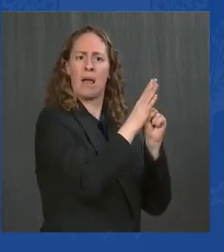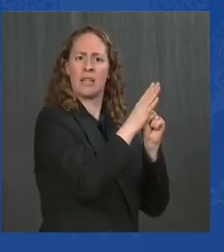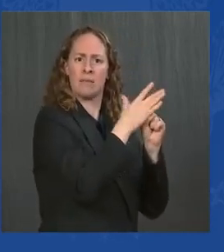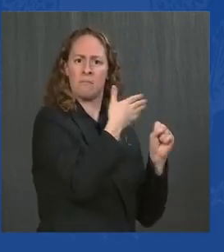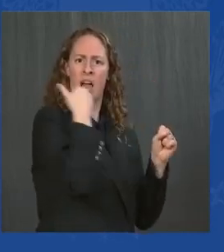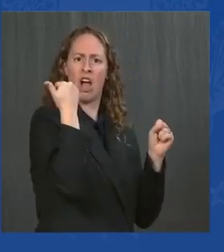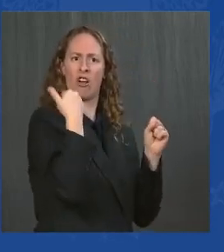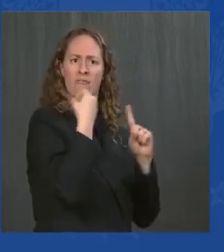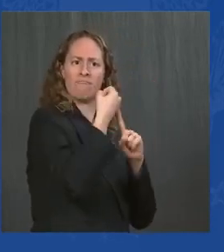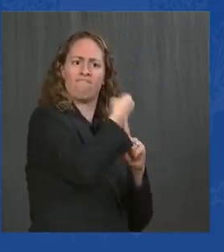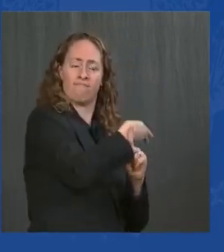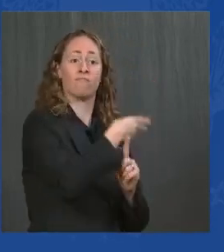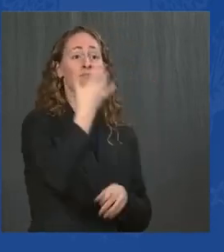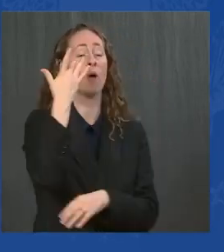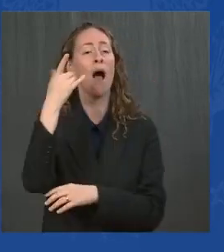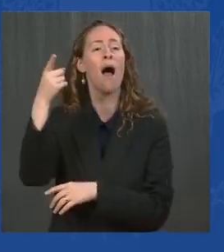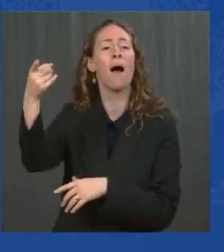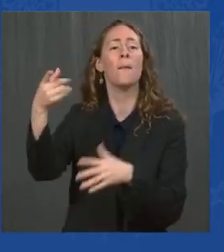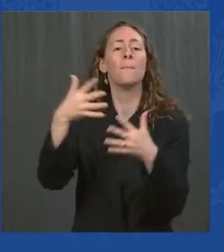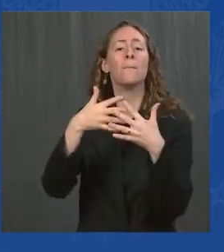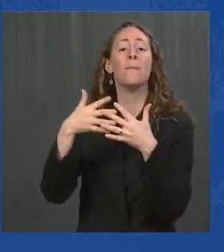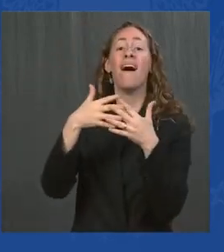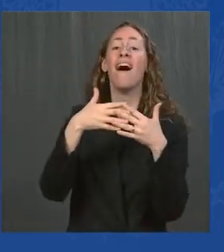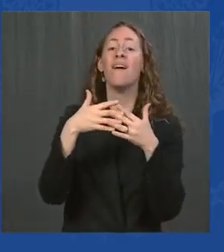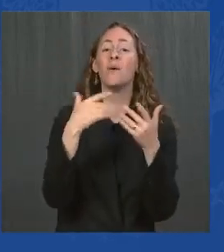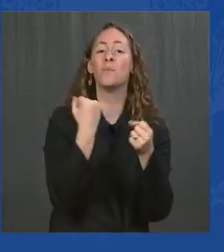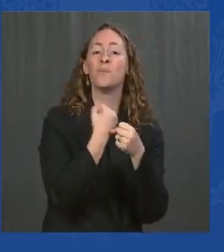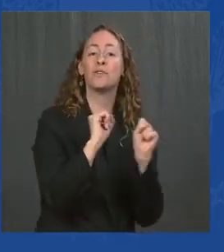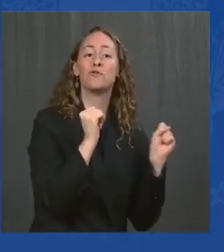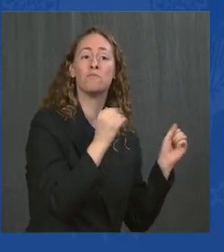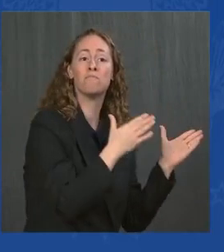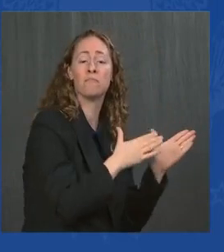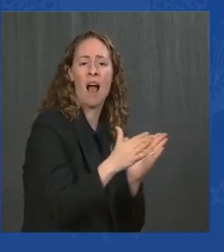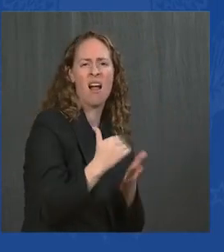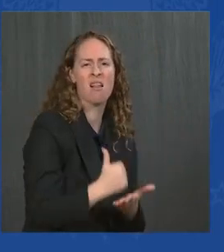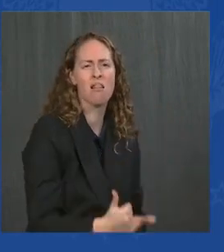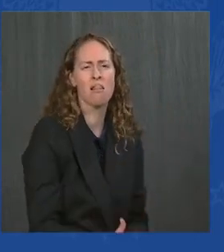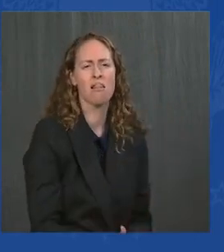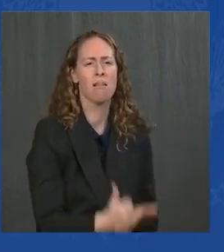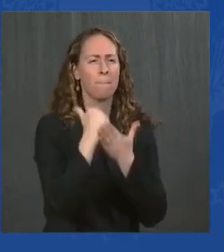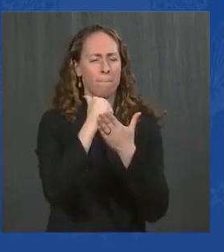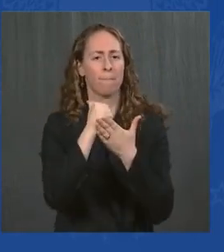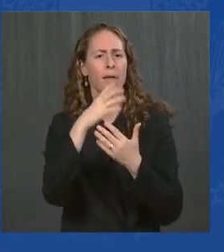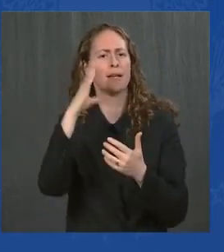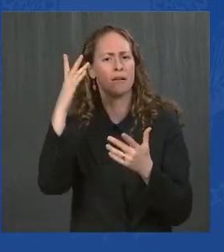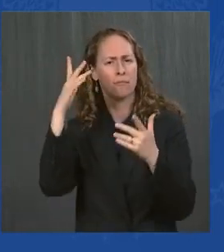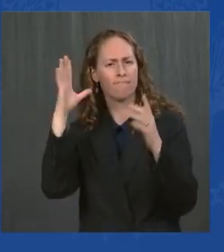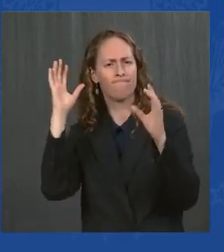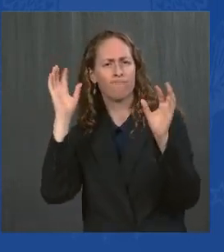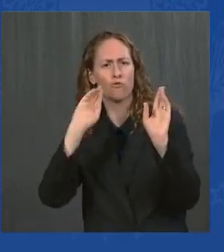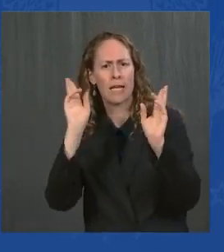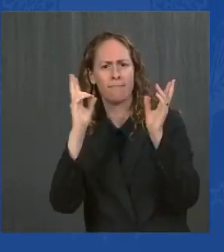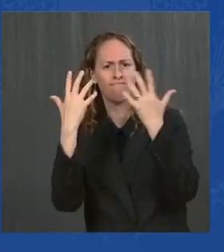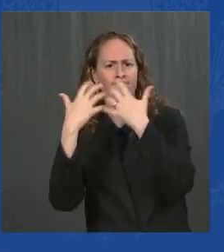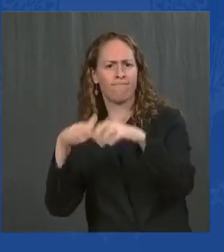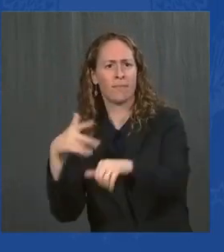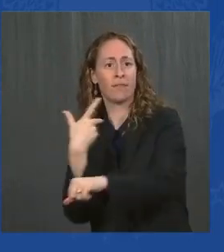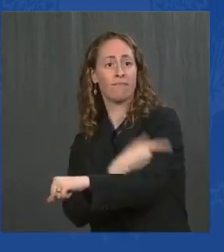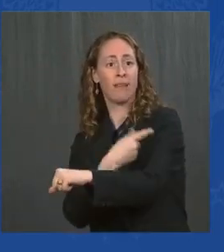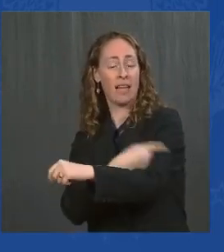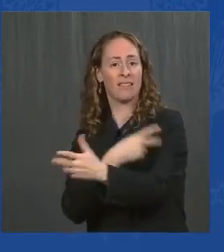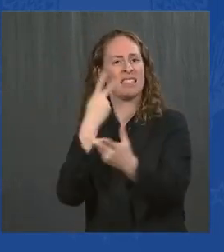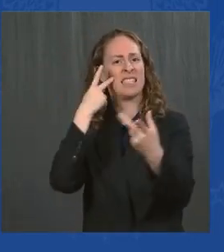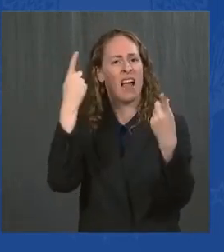Plan, our vaccination strategy, we're seeing an economy and a job market that can weather the ups and downs of the